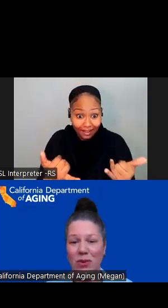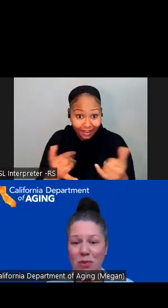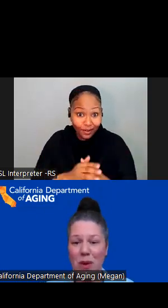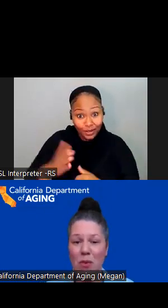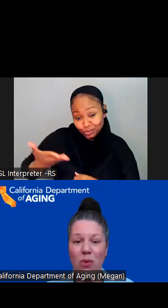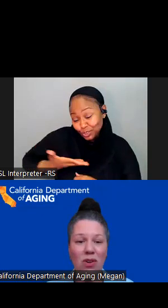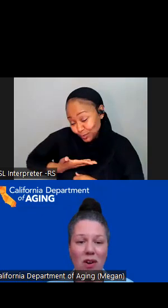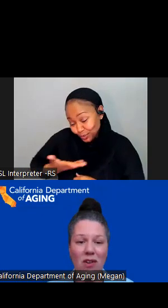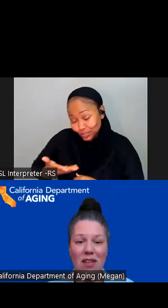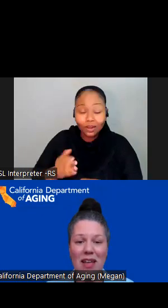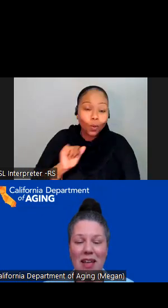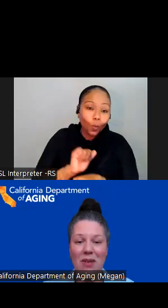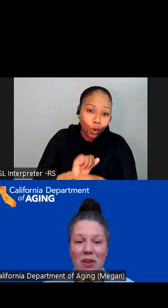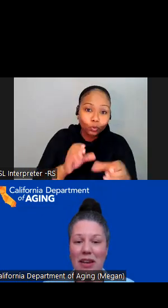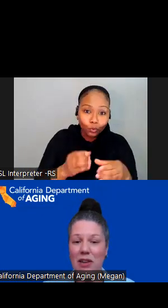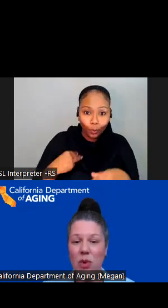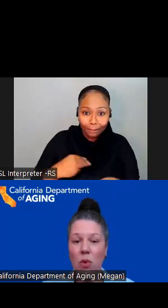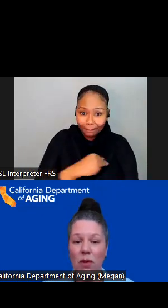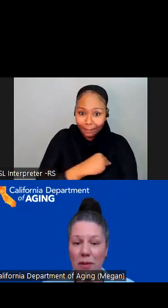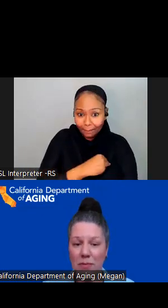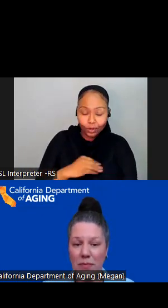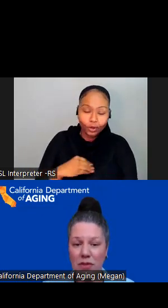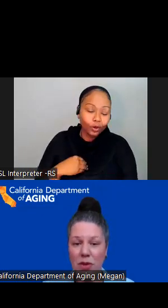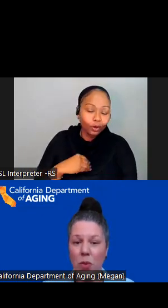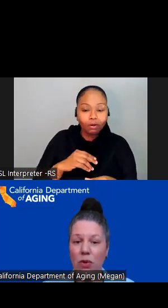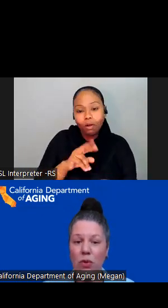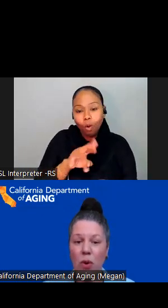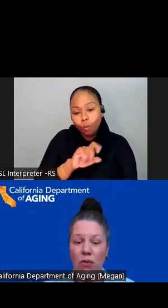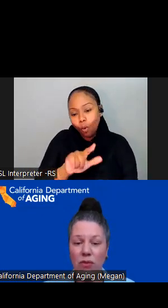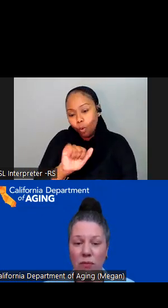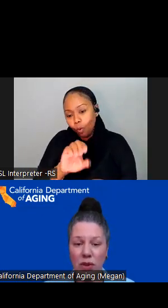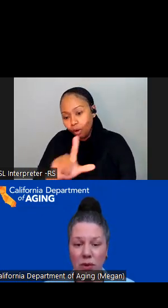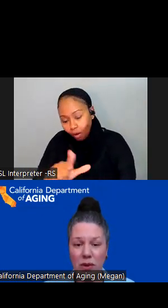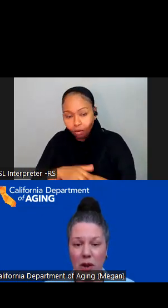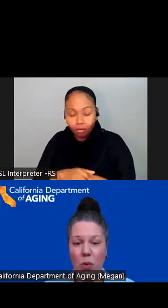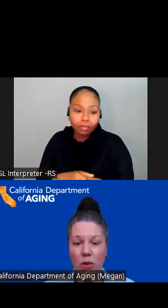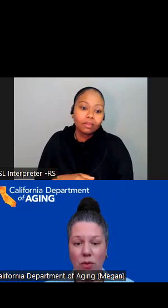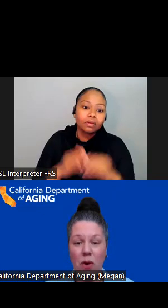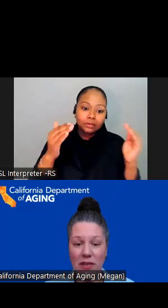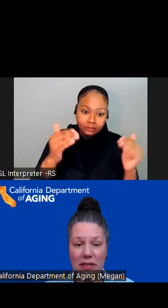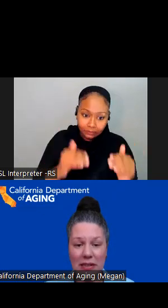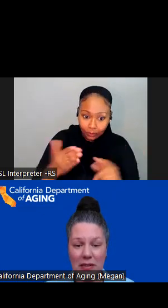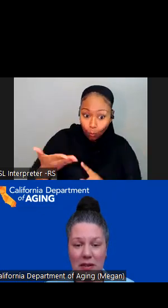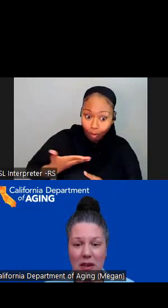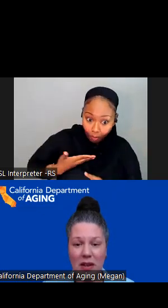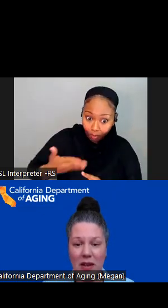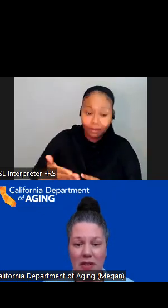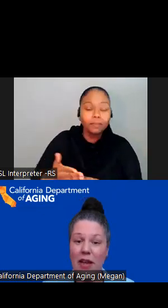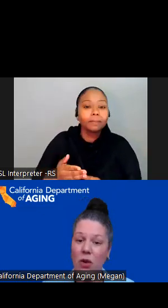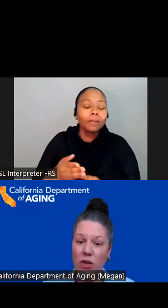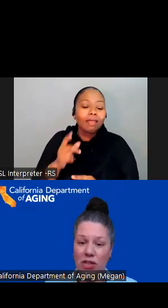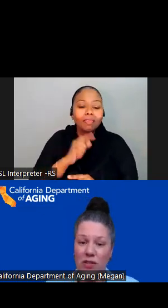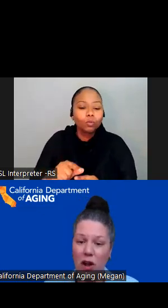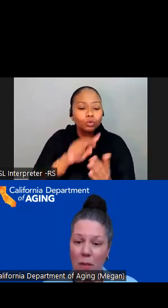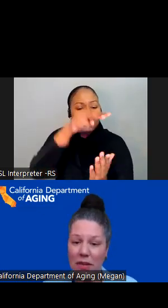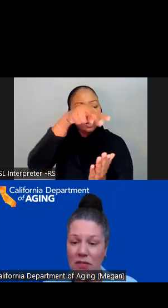introduction and workgroup member roll call. We're going to get into a welcome, doing a workgroup overview and a workgroup processes,